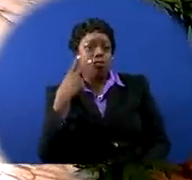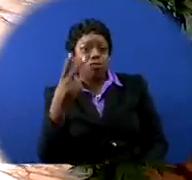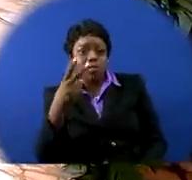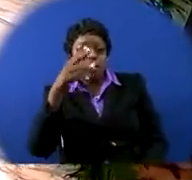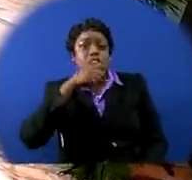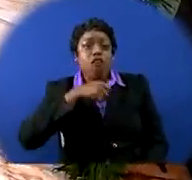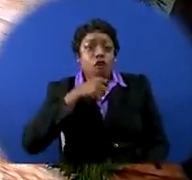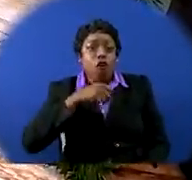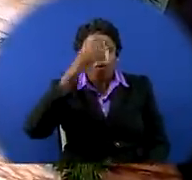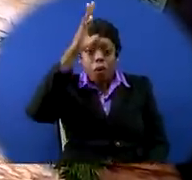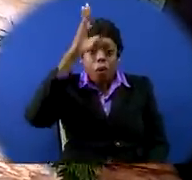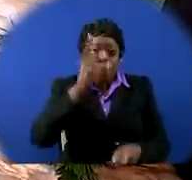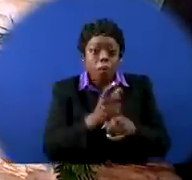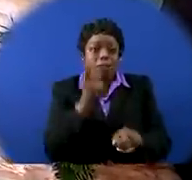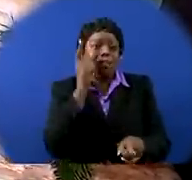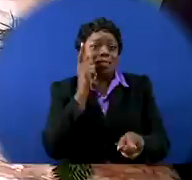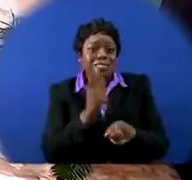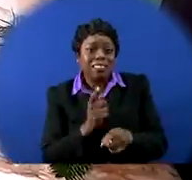and sisters standing out here?